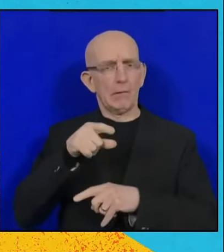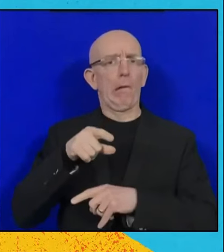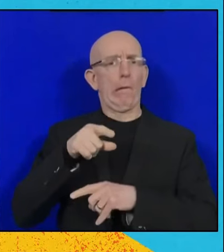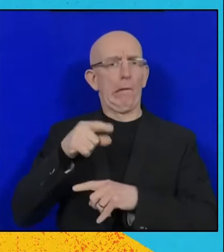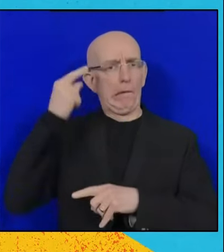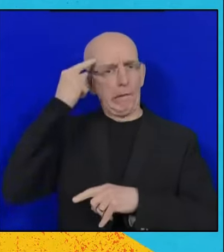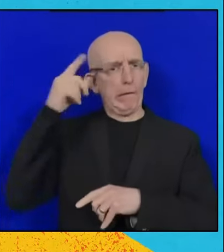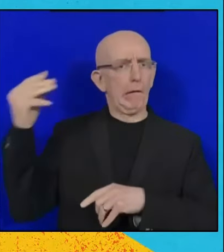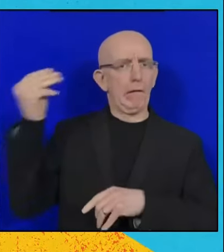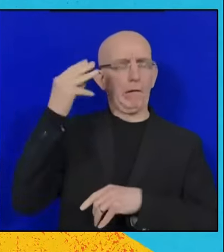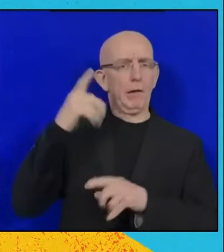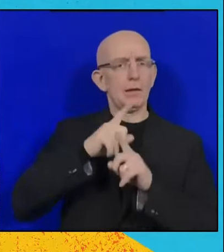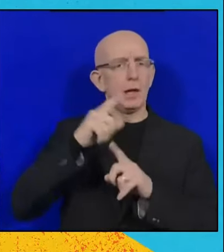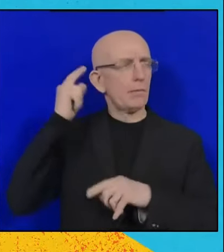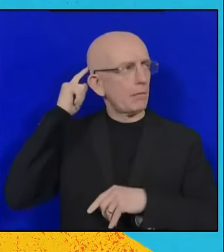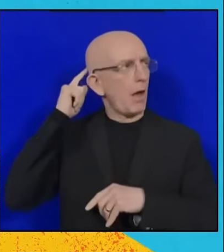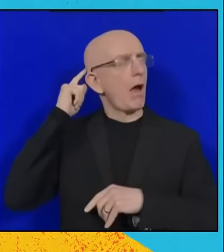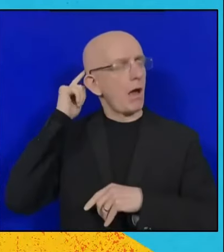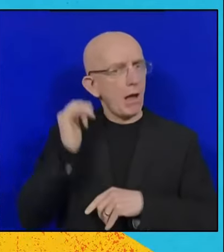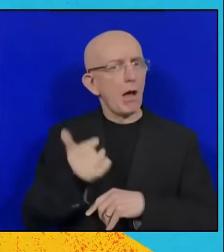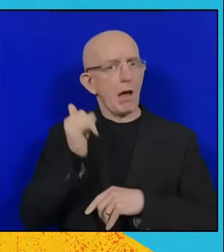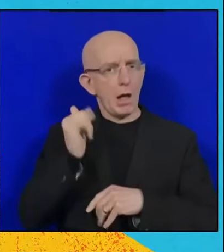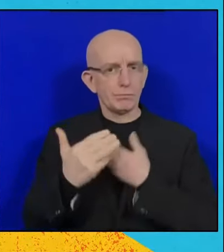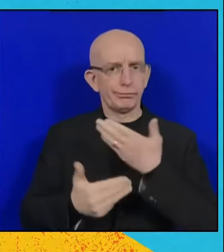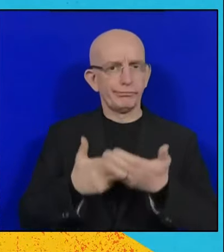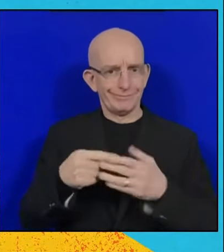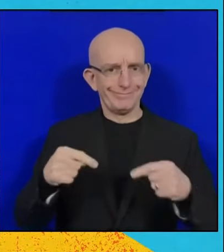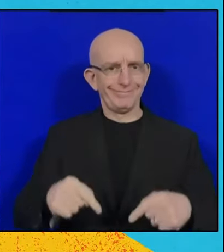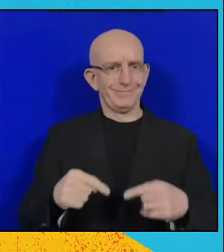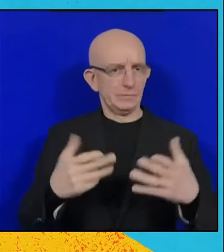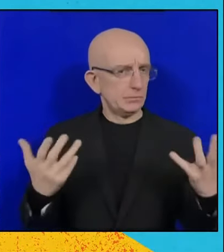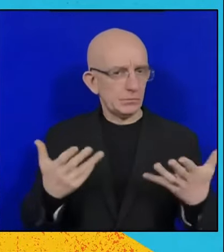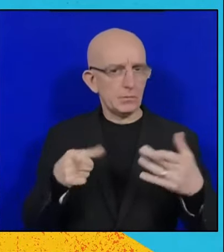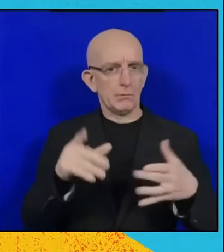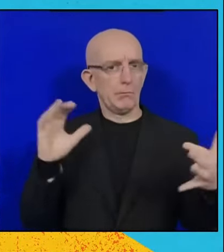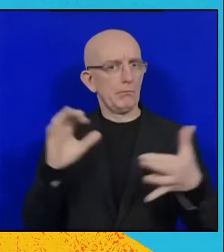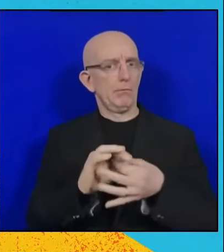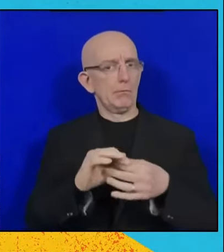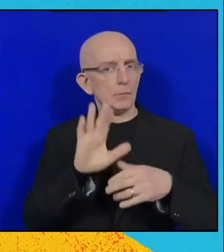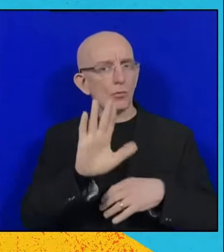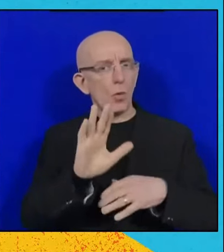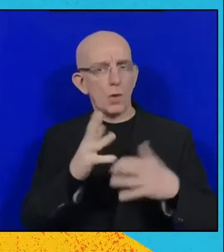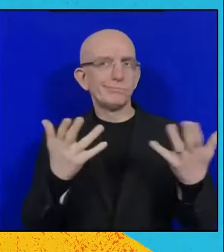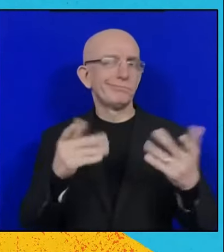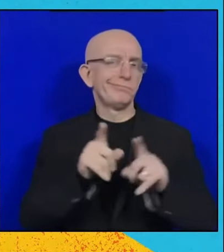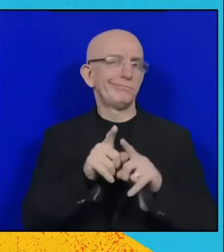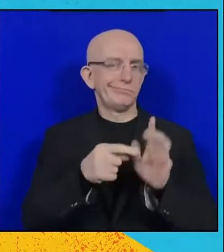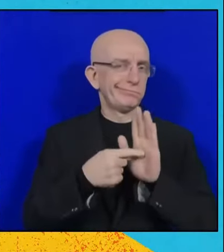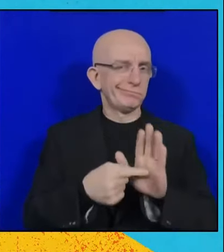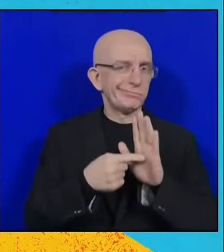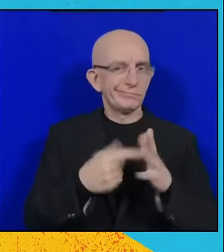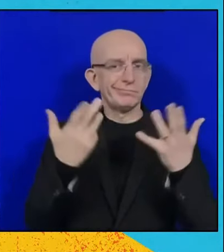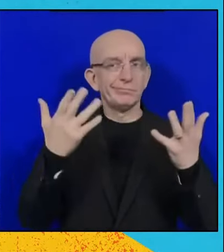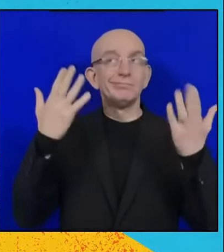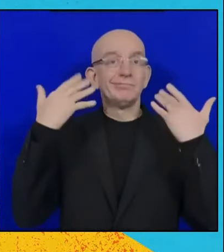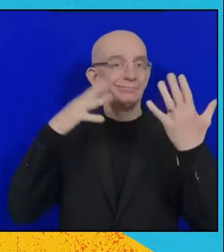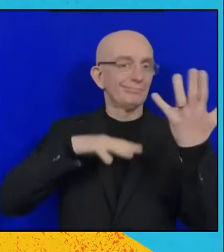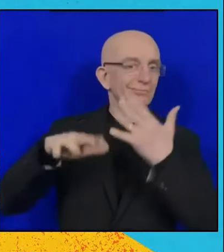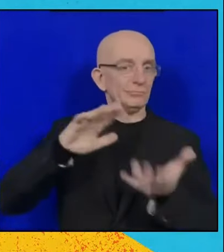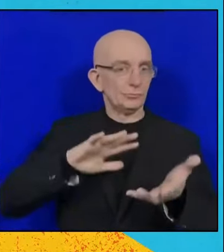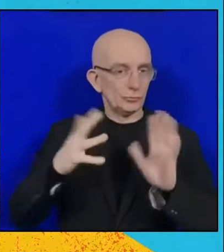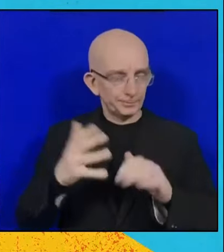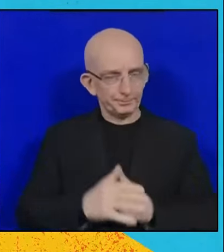hi. Thank you so much. I'm honoured to be here today speaking on behalf of the Major Group for Children and Youth who've been working alongside UN agencies